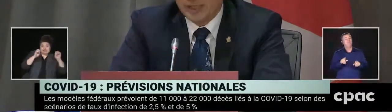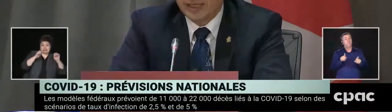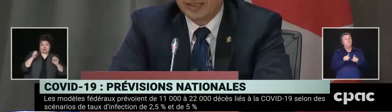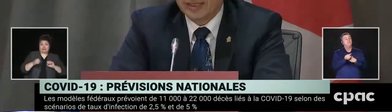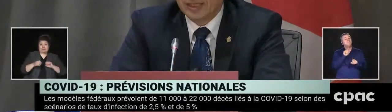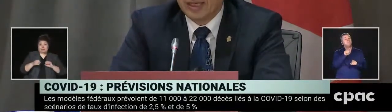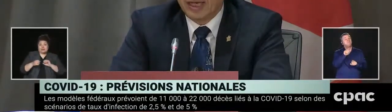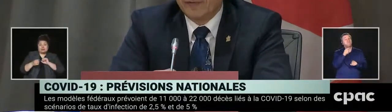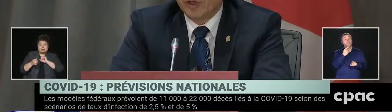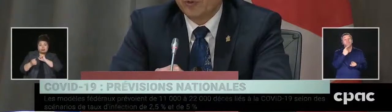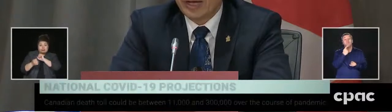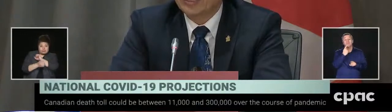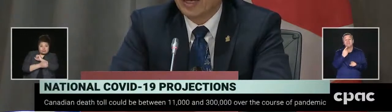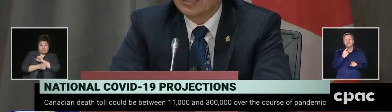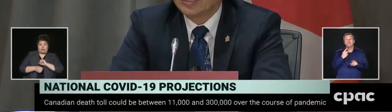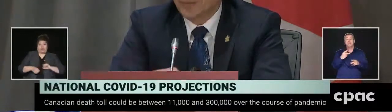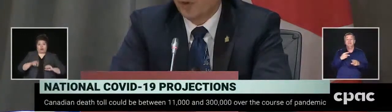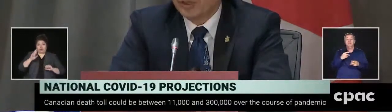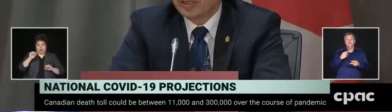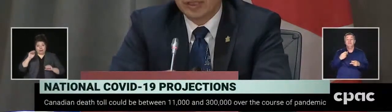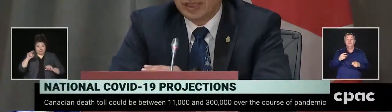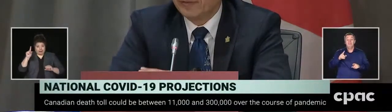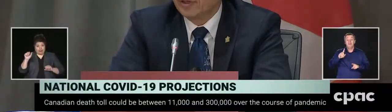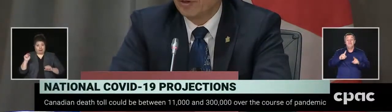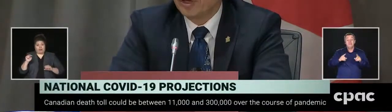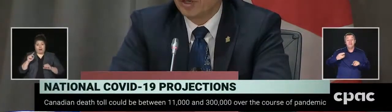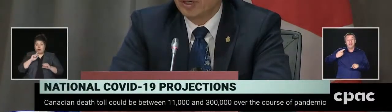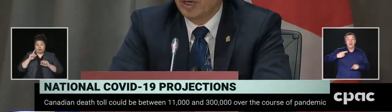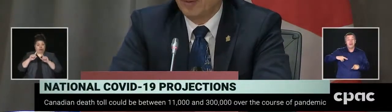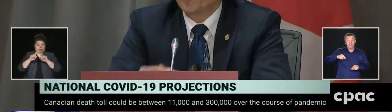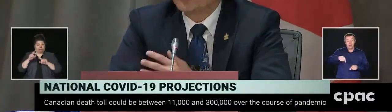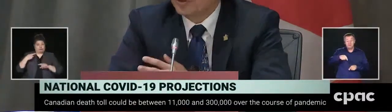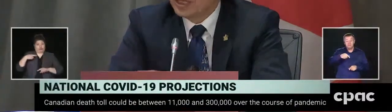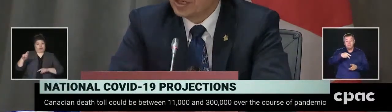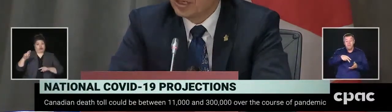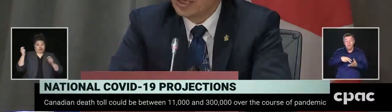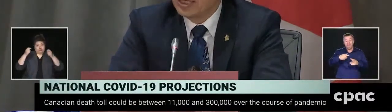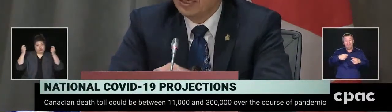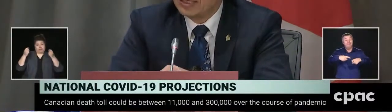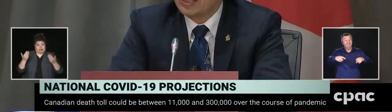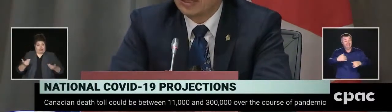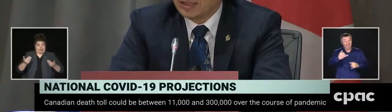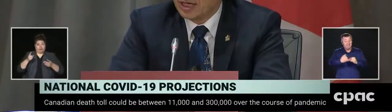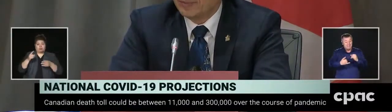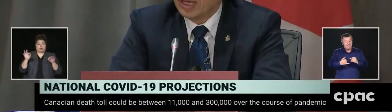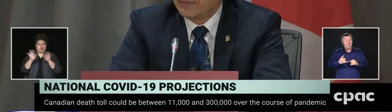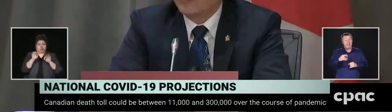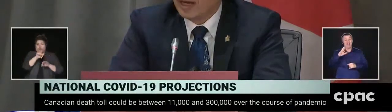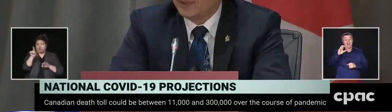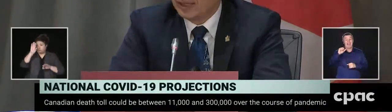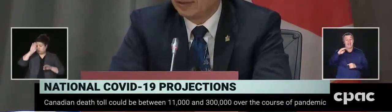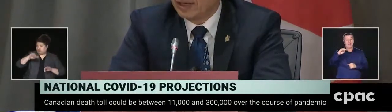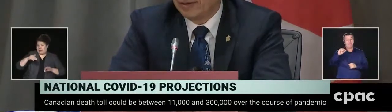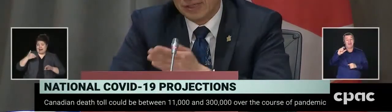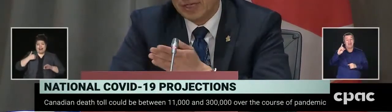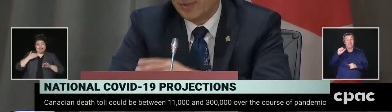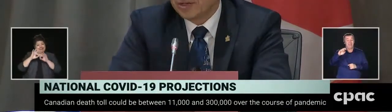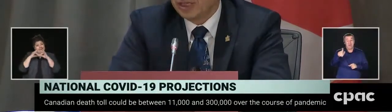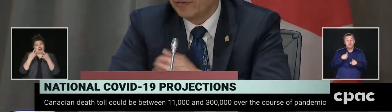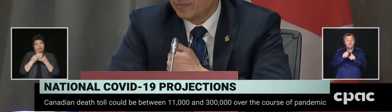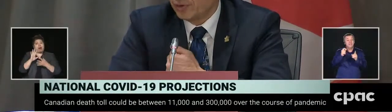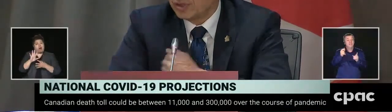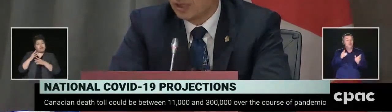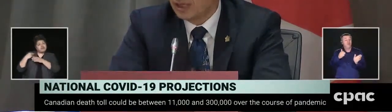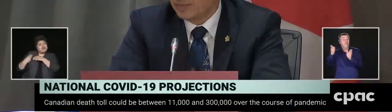and so on, that everyone recognizes the importance that even though there are important traditions, this is not the time to have your family get-togethers.